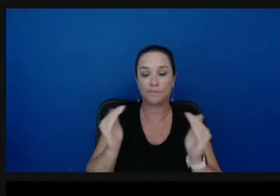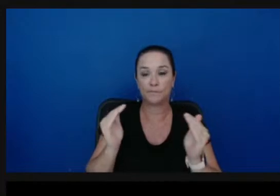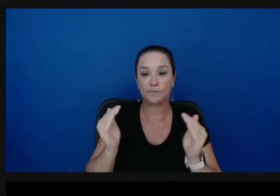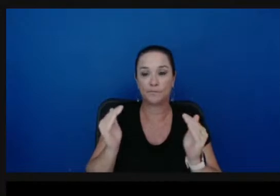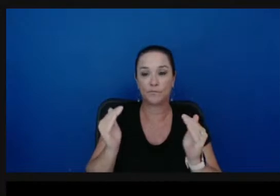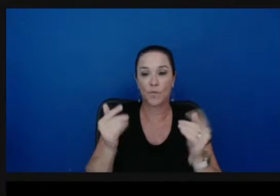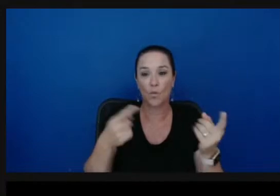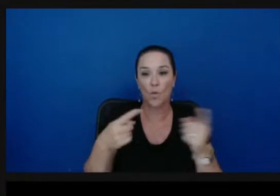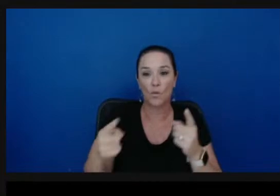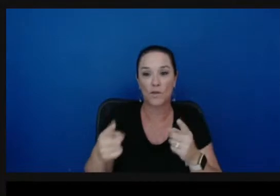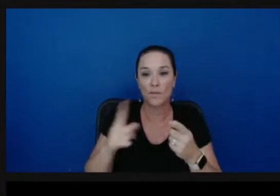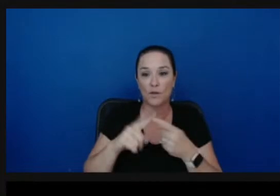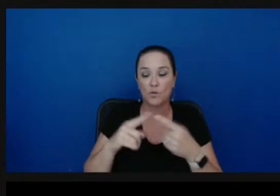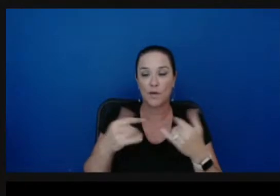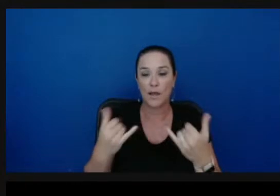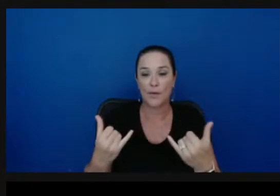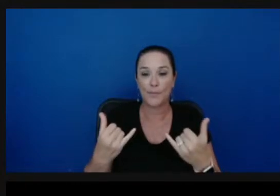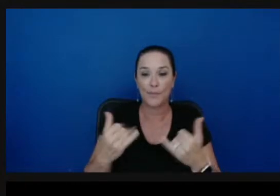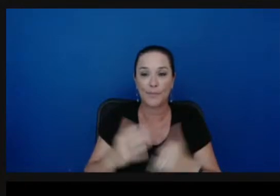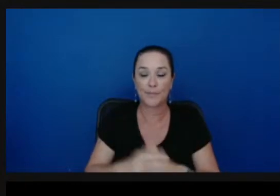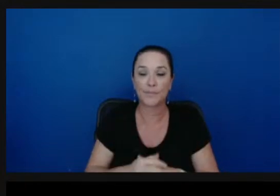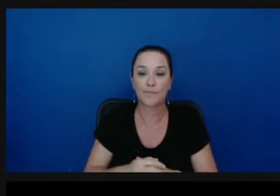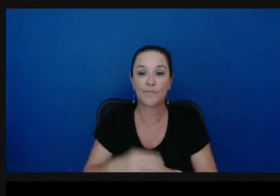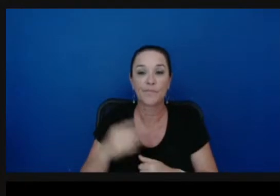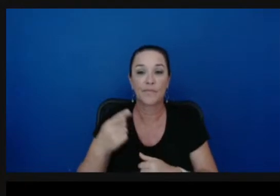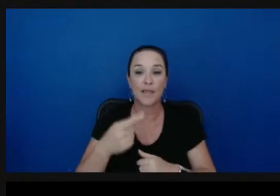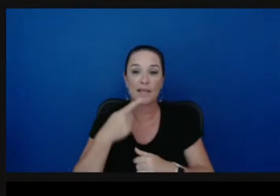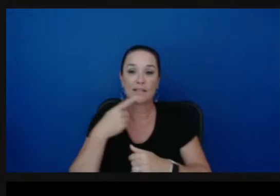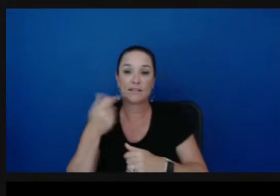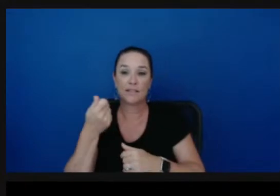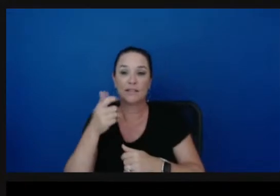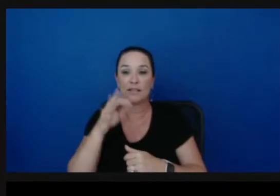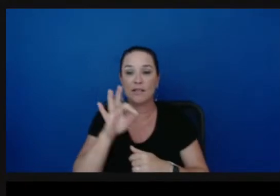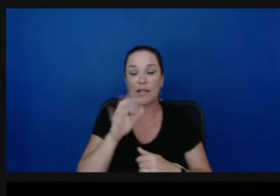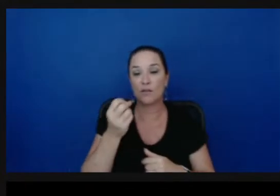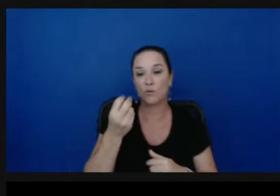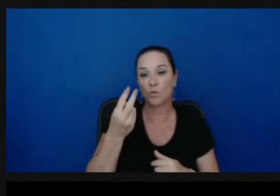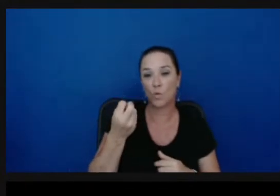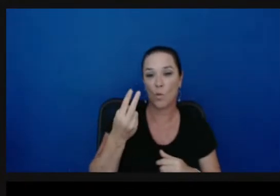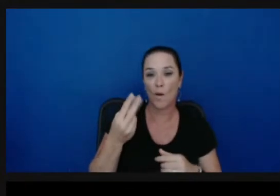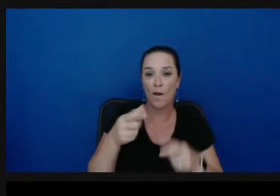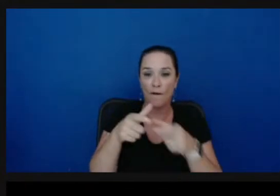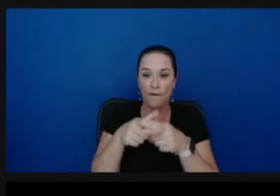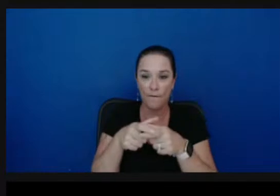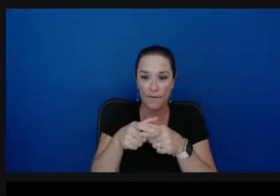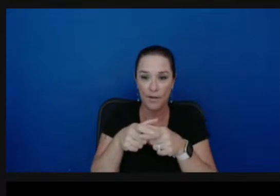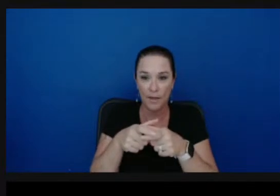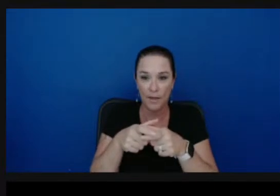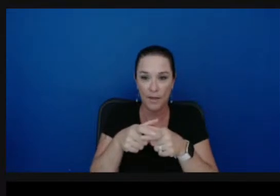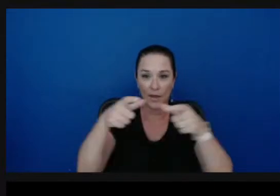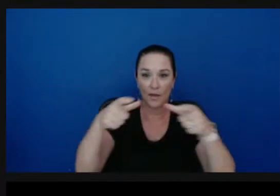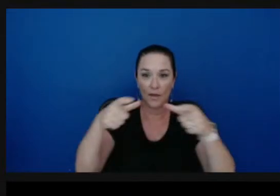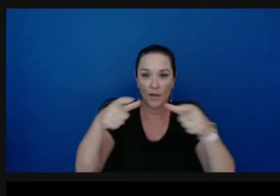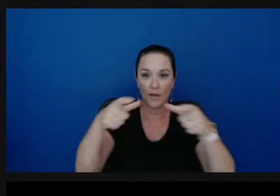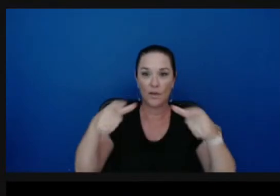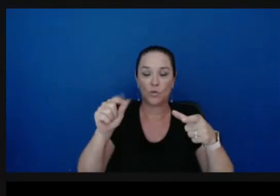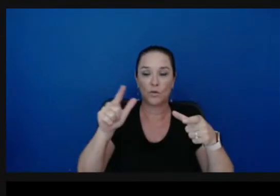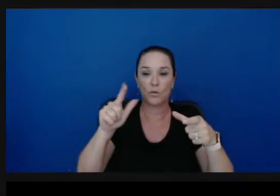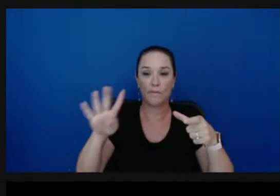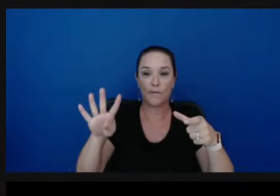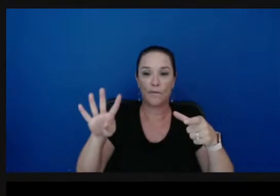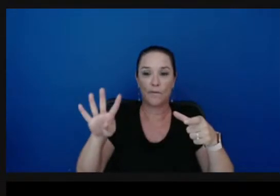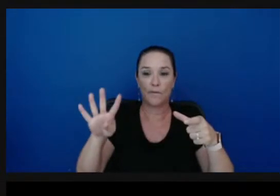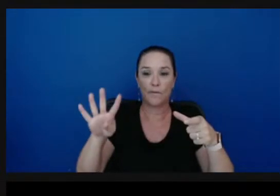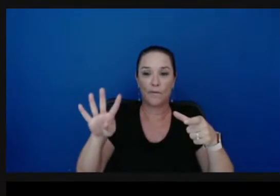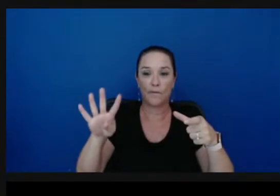now. Right? So interestingly, he does note a 1912 rim compared to 24 rim. And now I can show